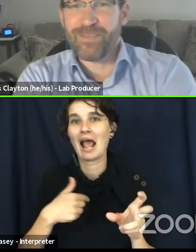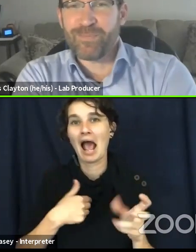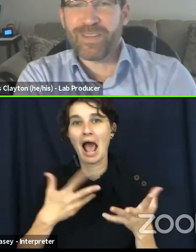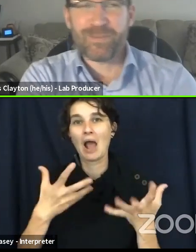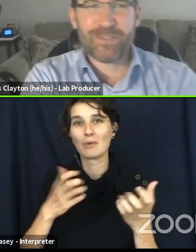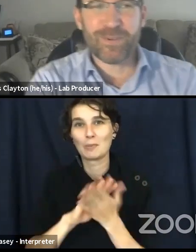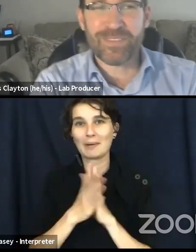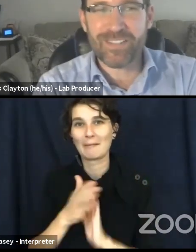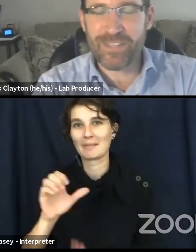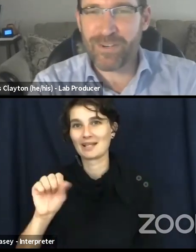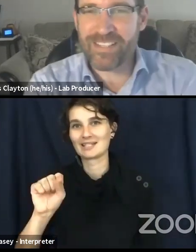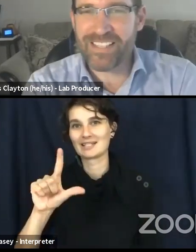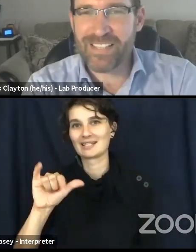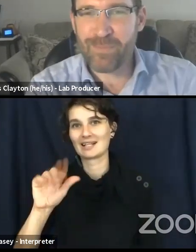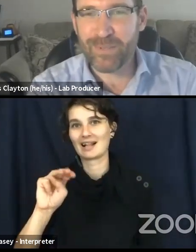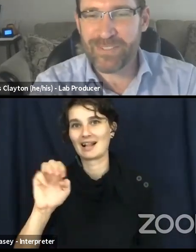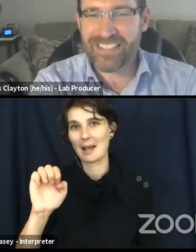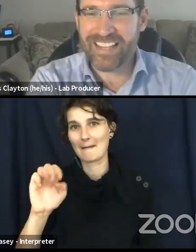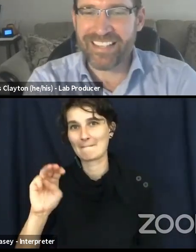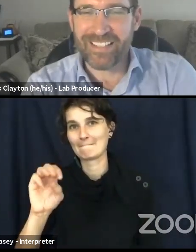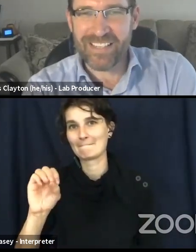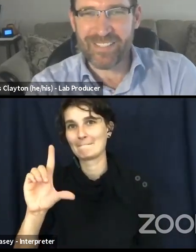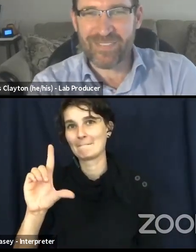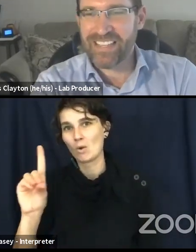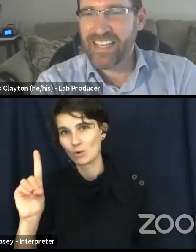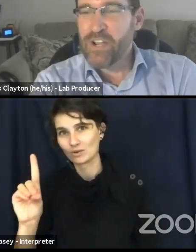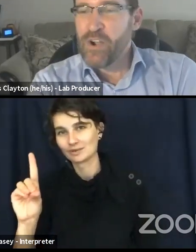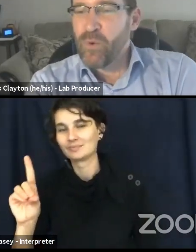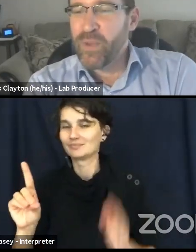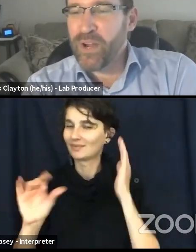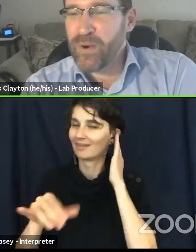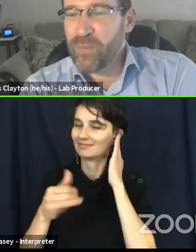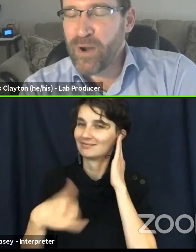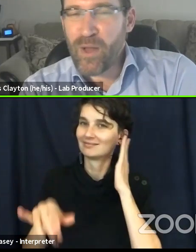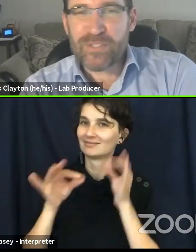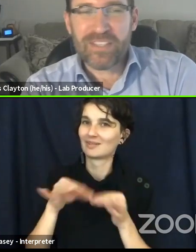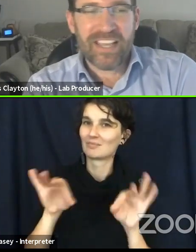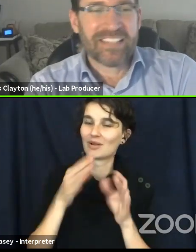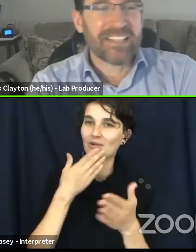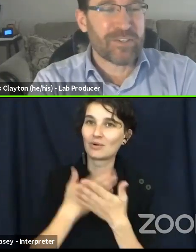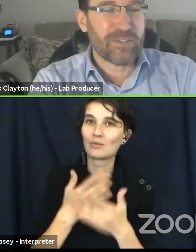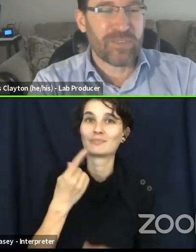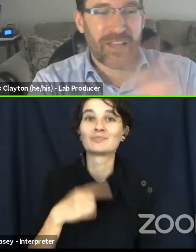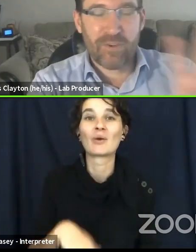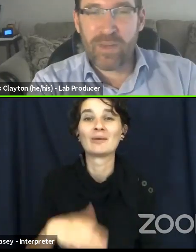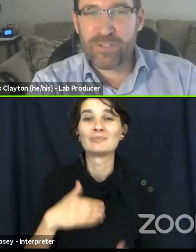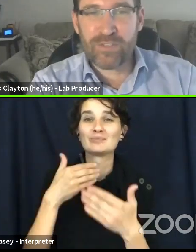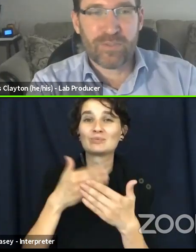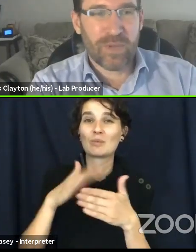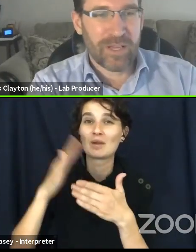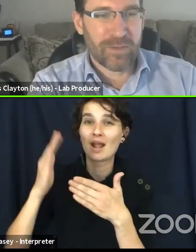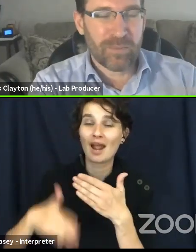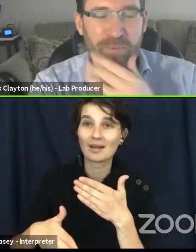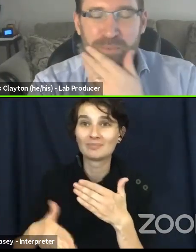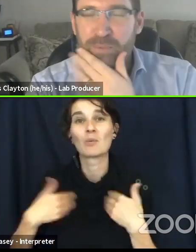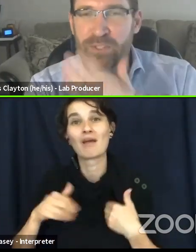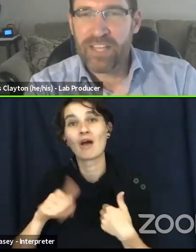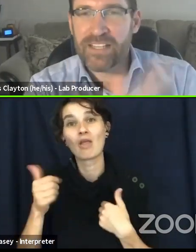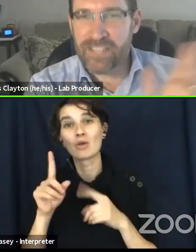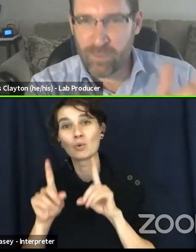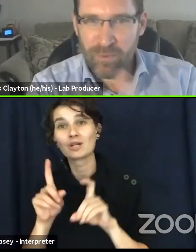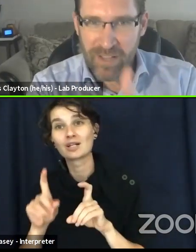those. Theater as the slime mold of society. I love it. So. We are almost to the end, and there are certainly other questions that people